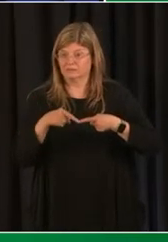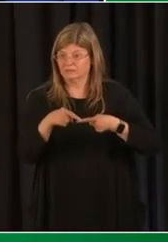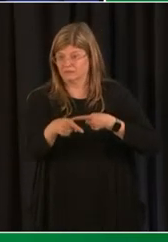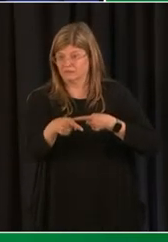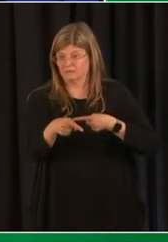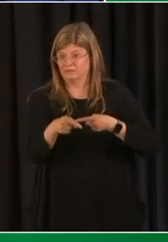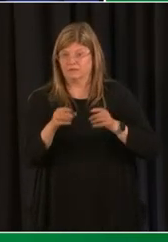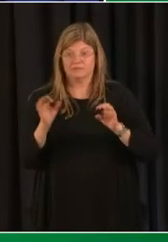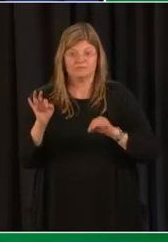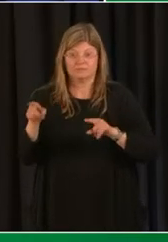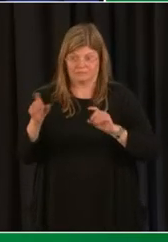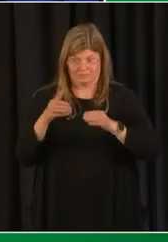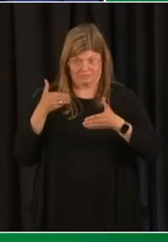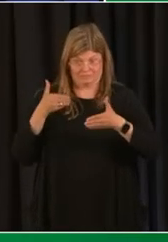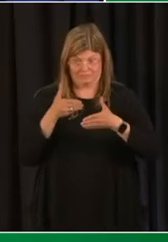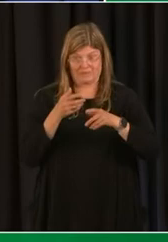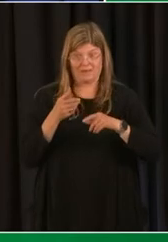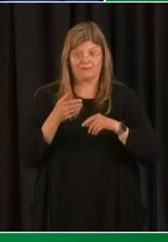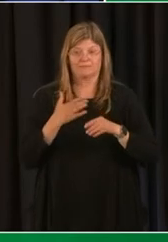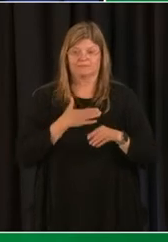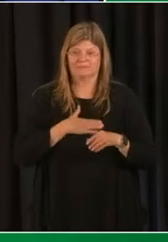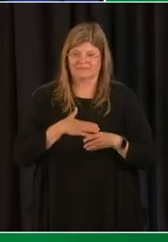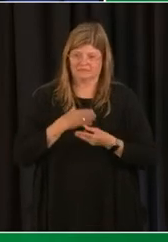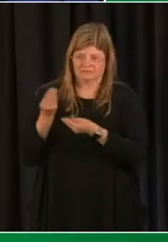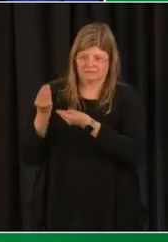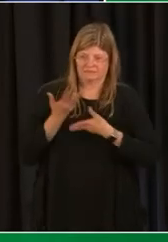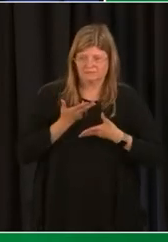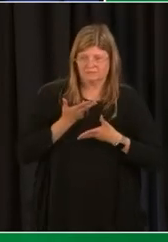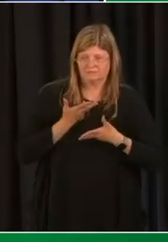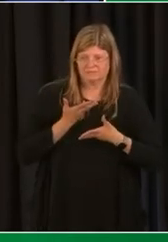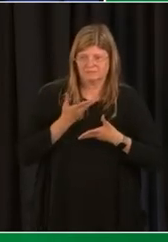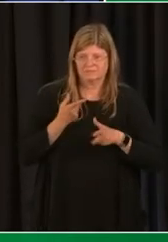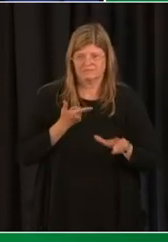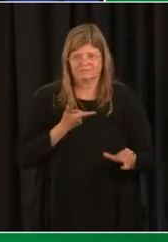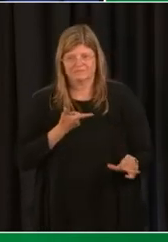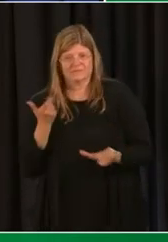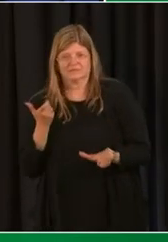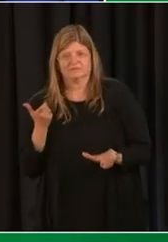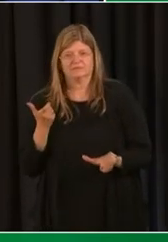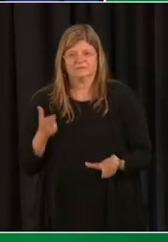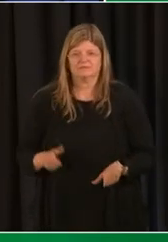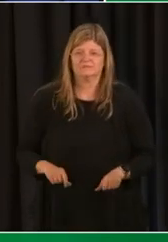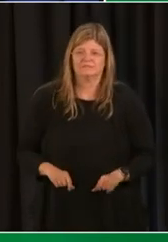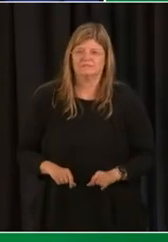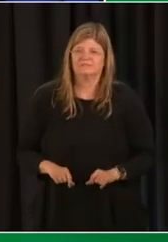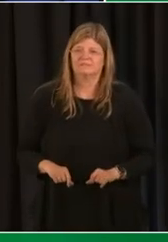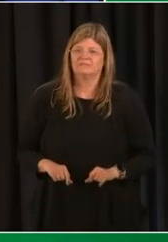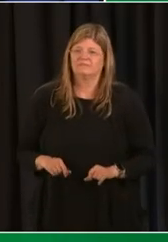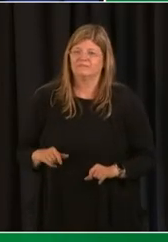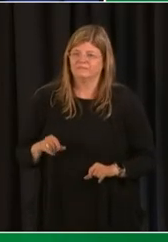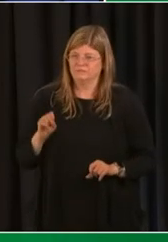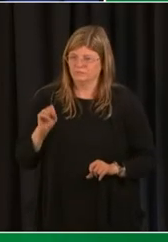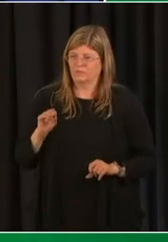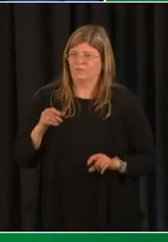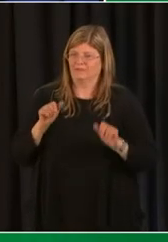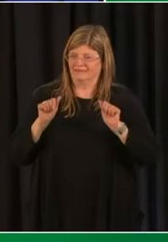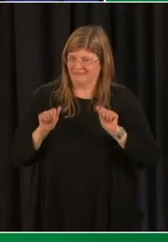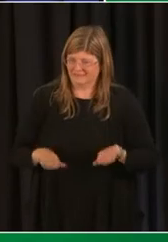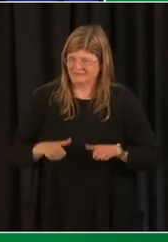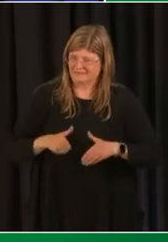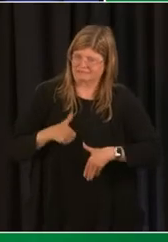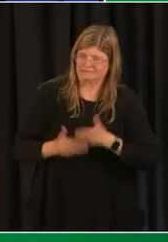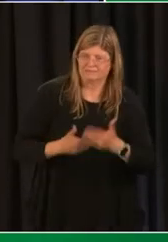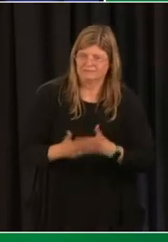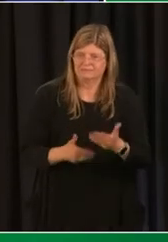is taken prior to that, you please let us know immediately so that we can get